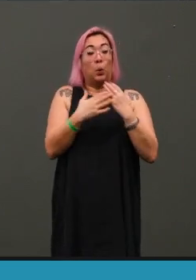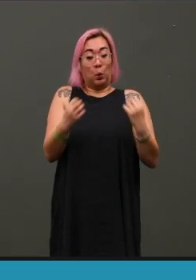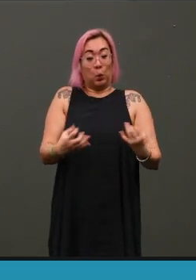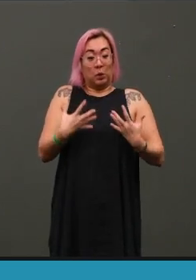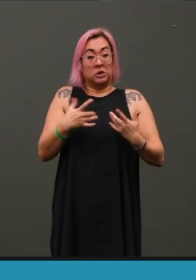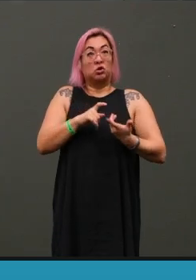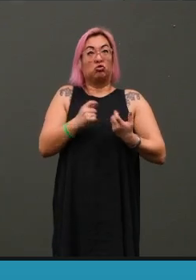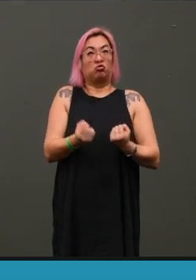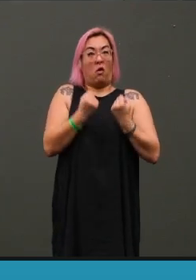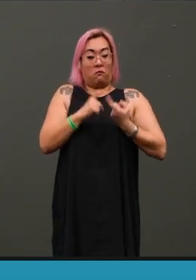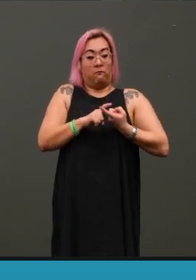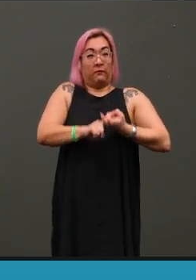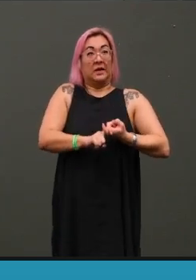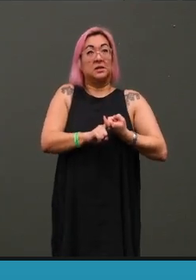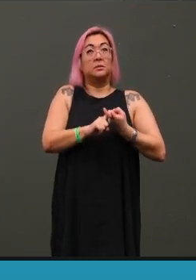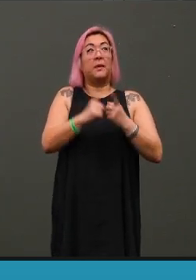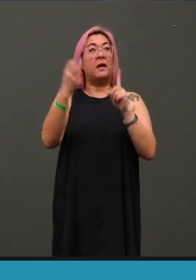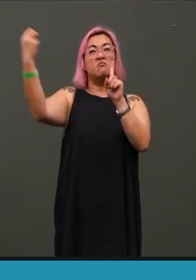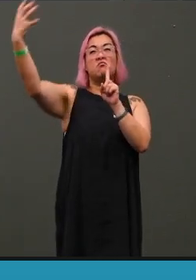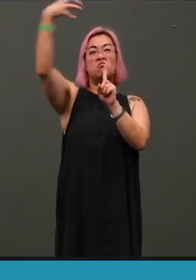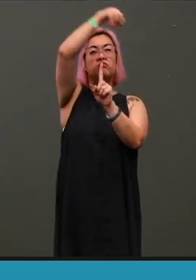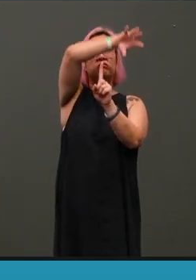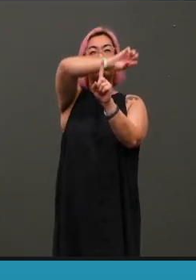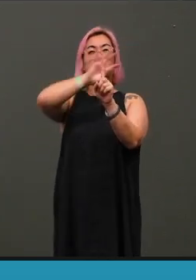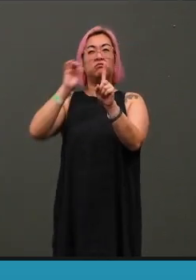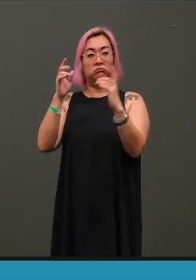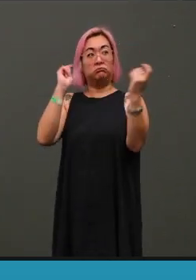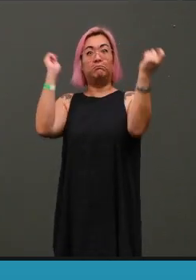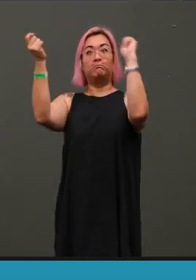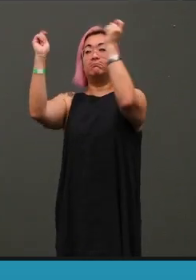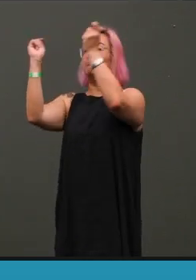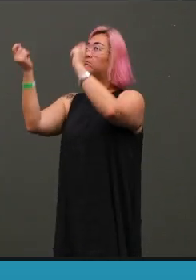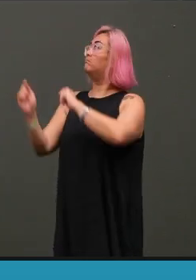combine the hand-drawn sprites with dynamic lighting to make it look really nice.